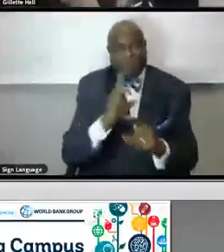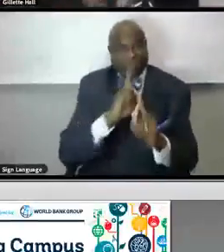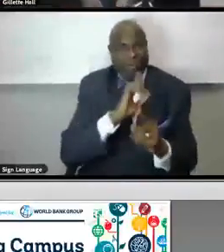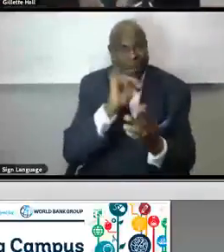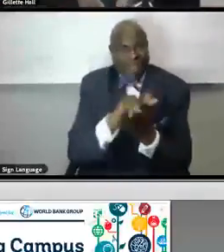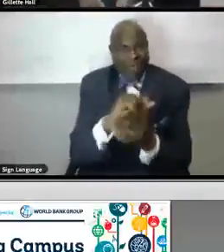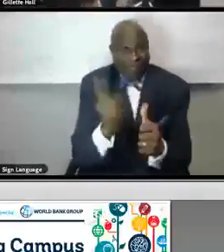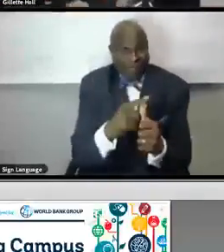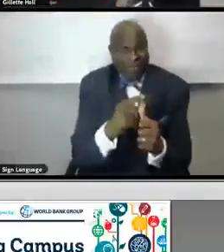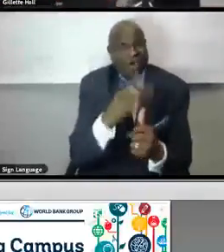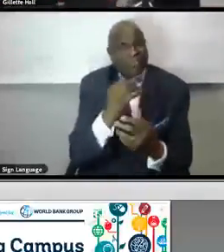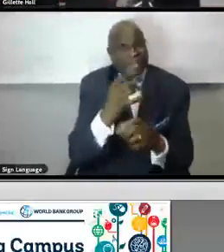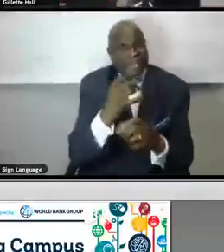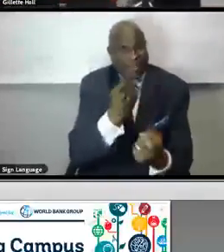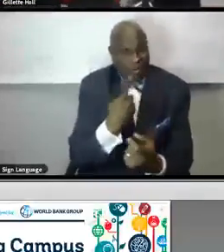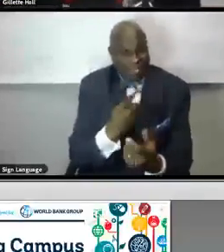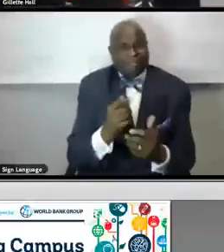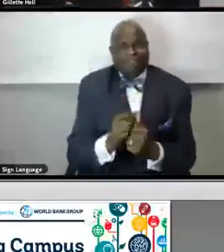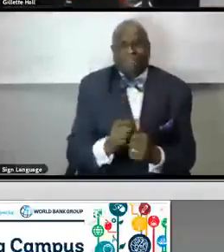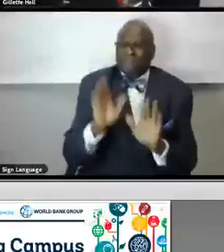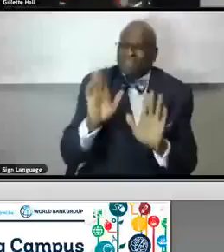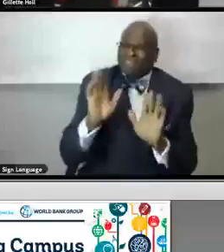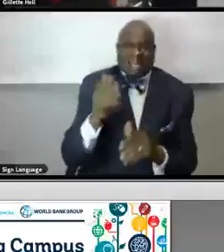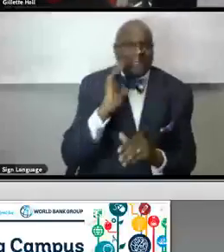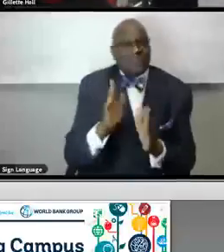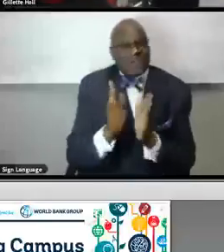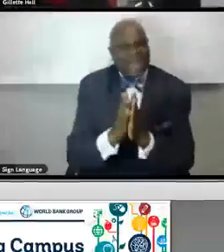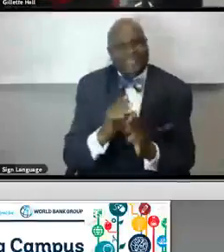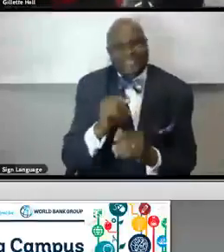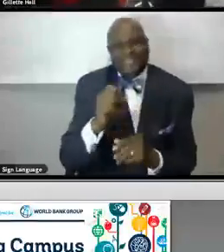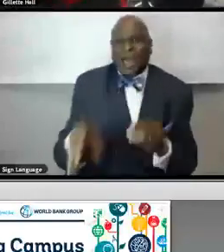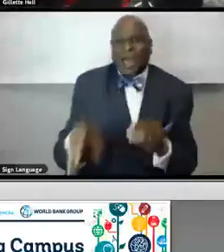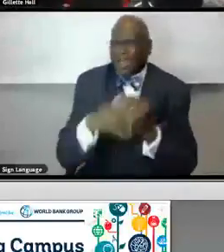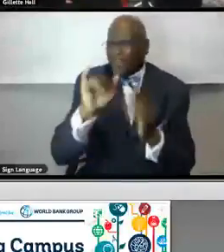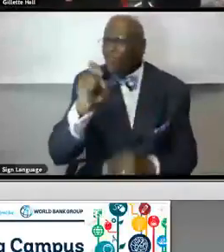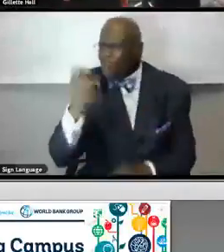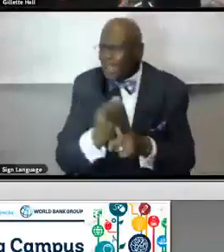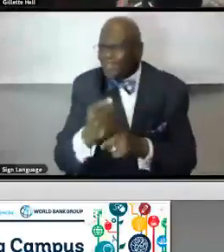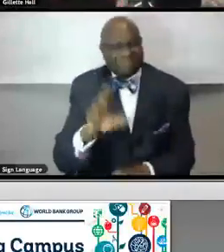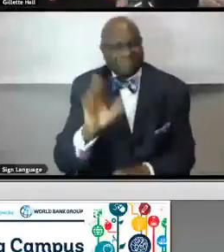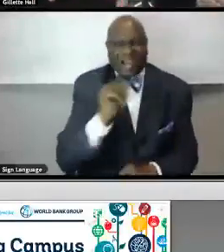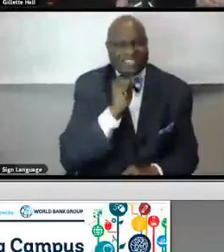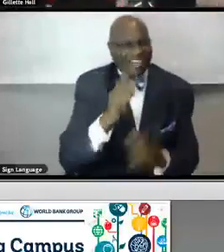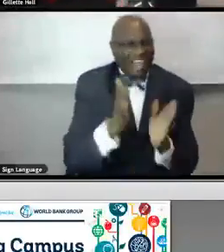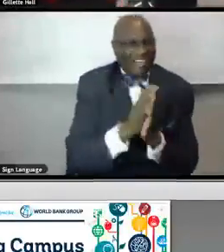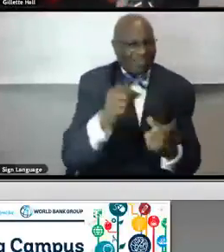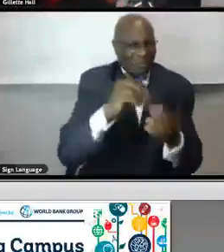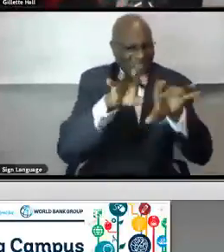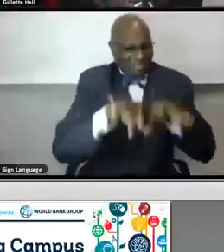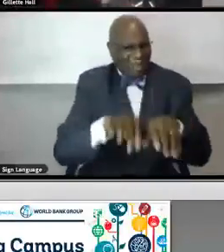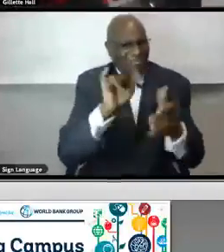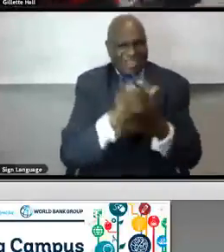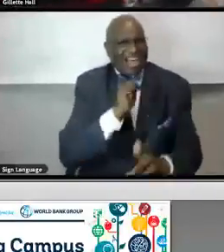I was hoping to get that question. Fantastic. I'm sure you asked Amjad to put no, that question in. I'm not that type of